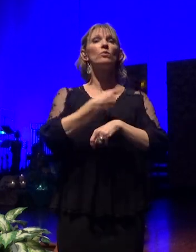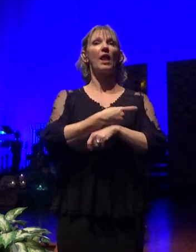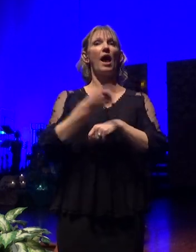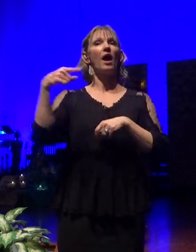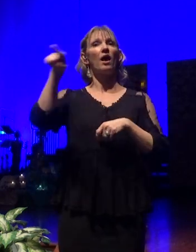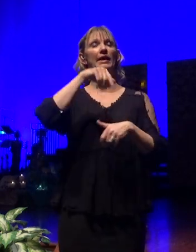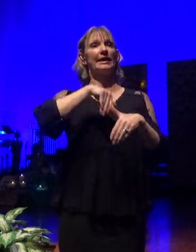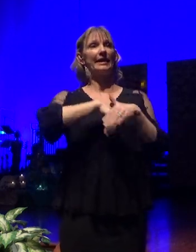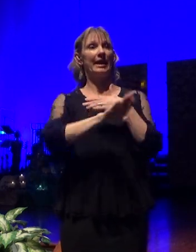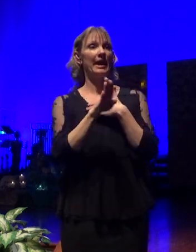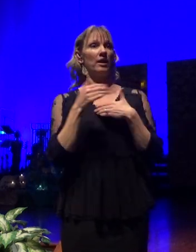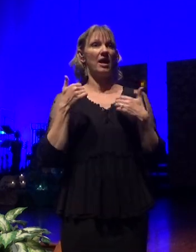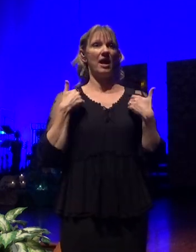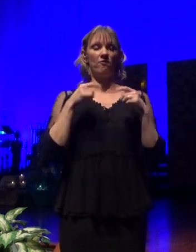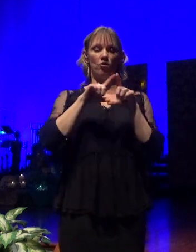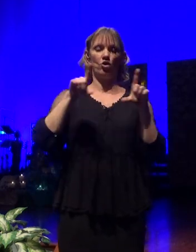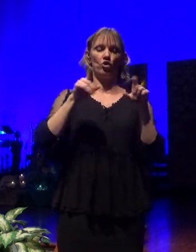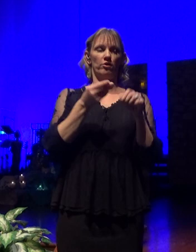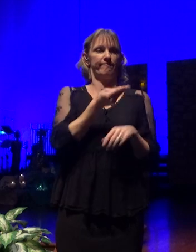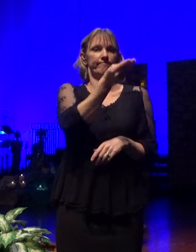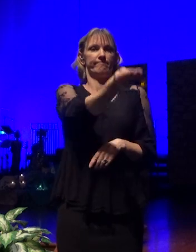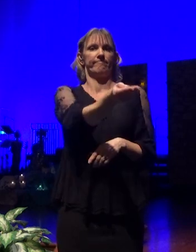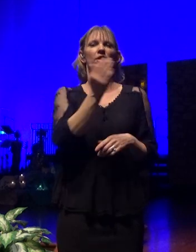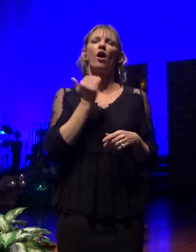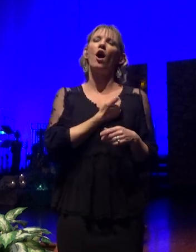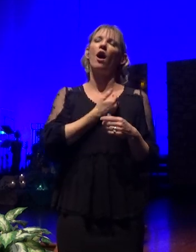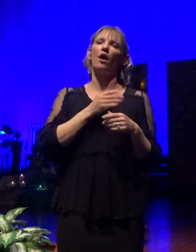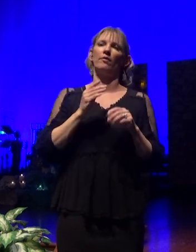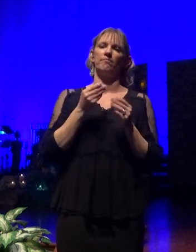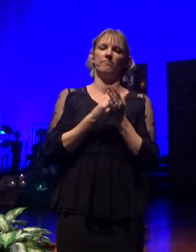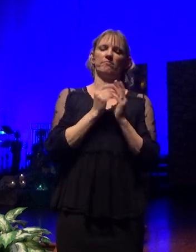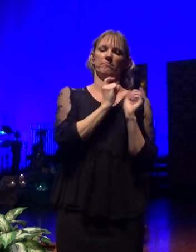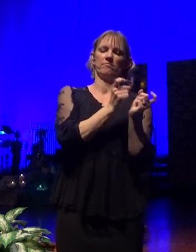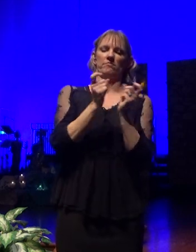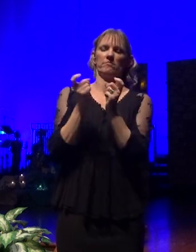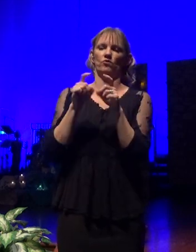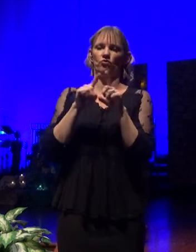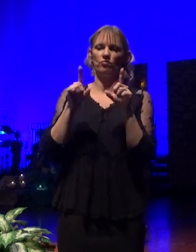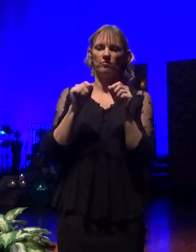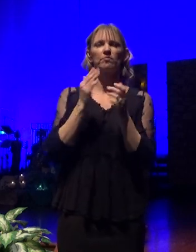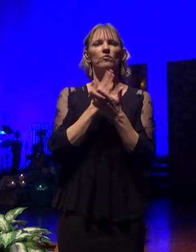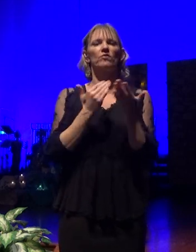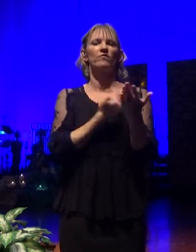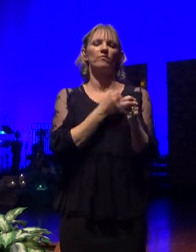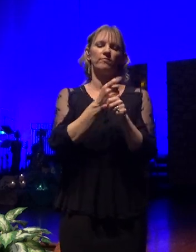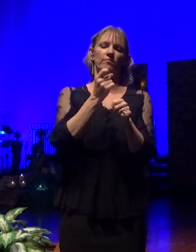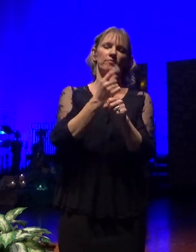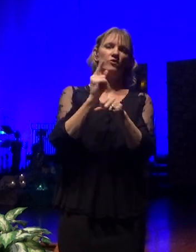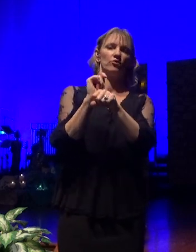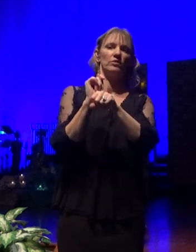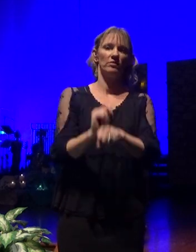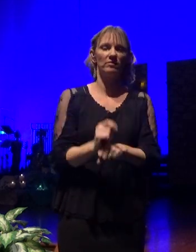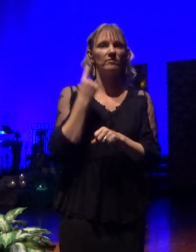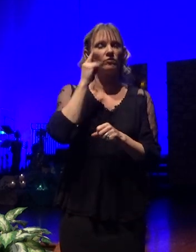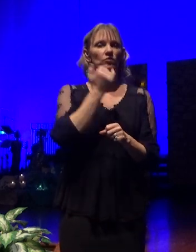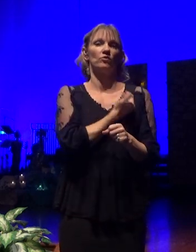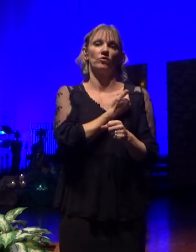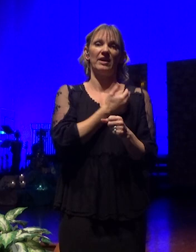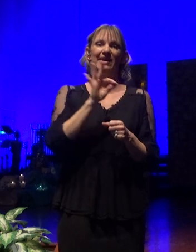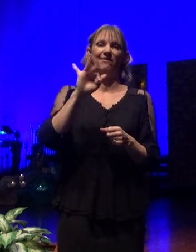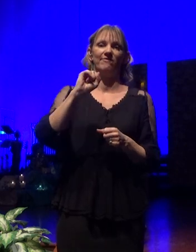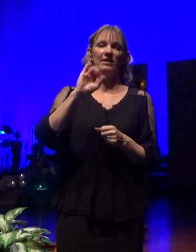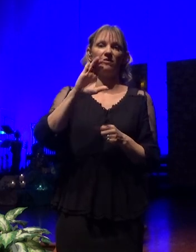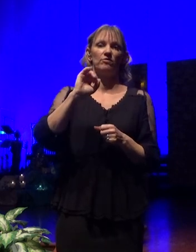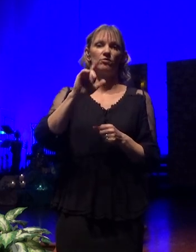were handed a card. We call this our giving intention card, and it's a part of our yearly tradition for our fiscal year, which begins